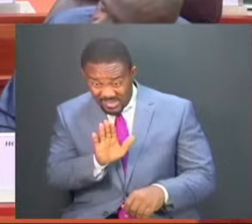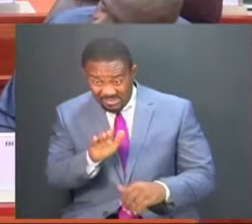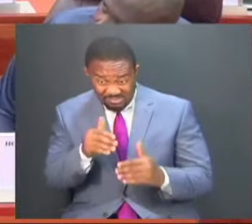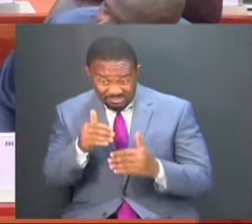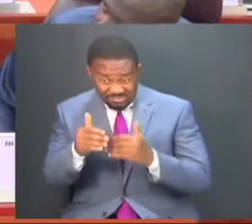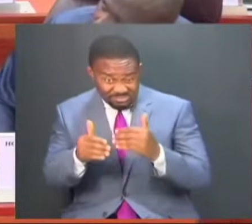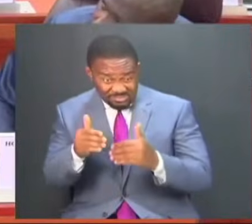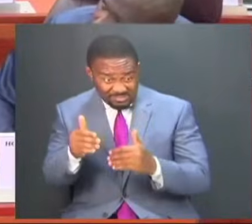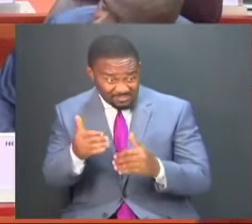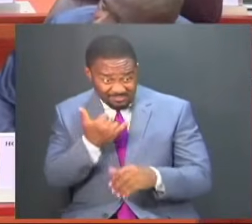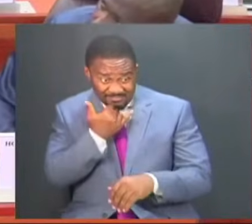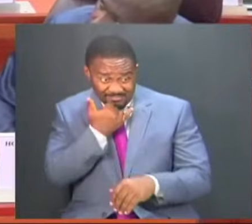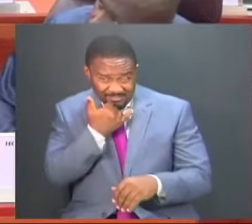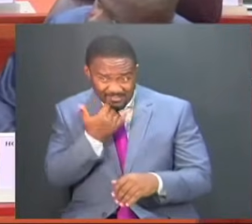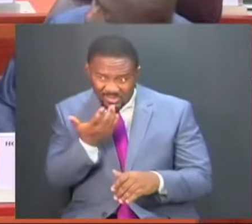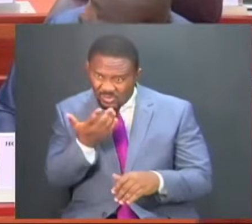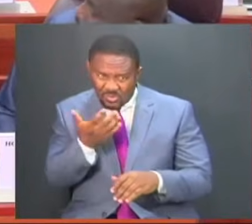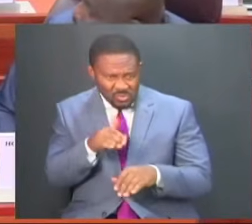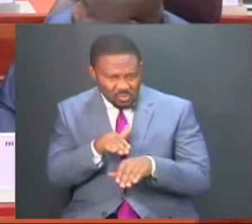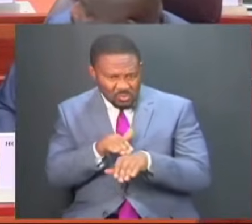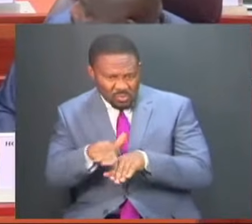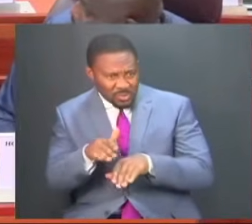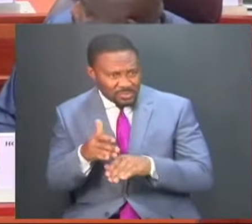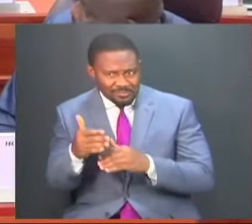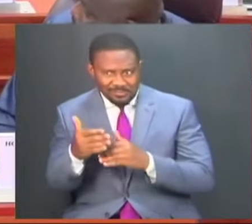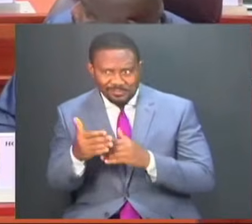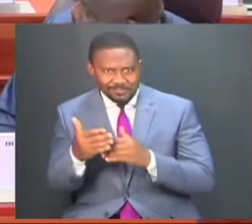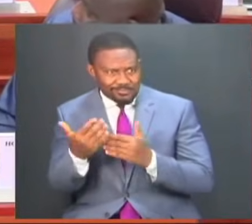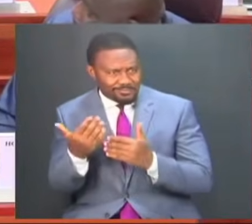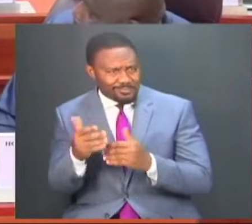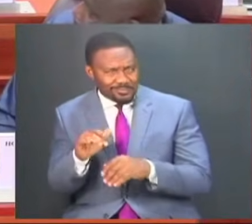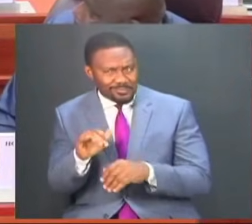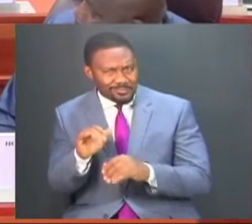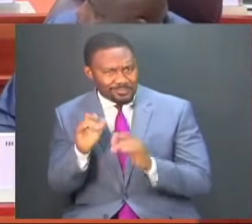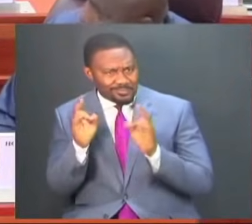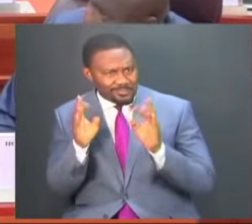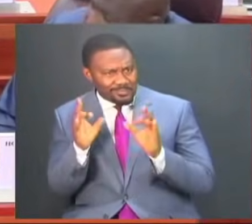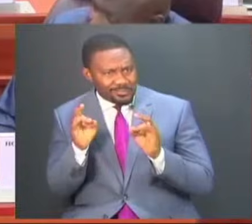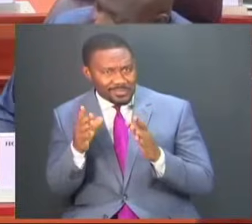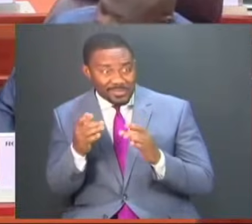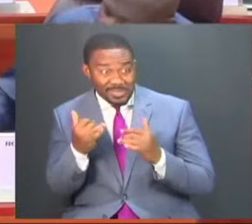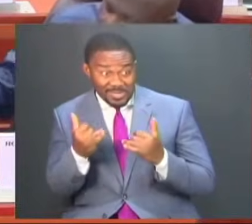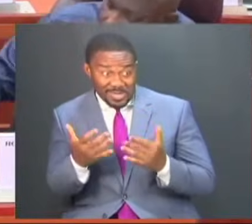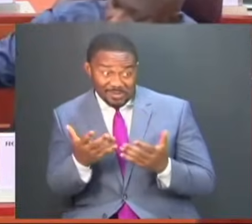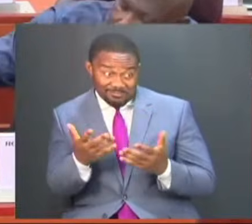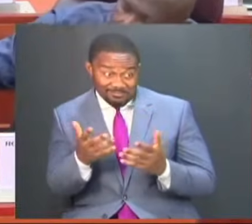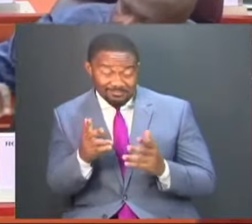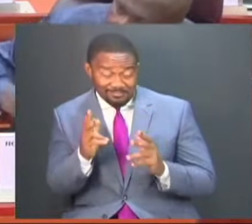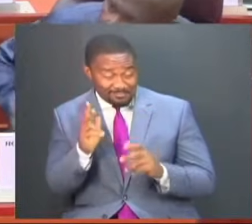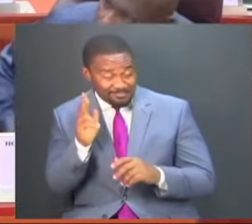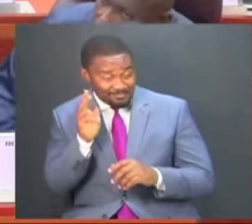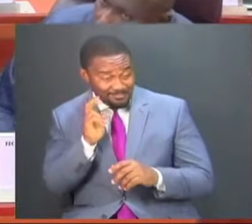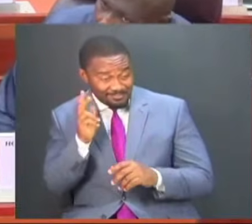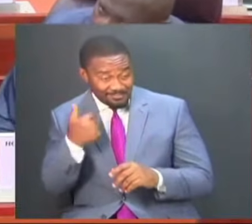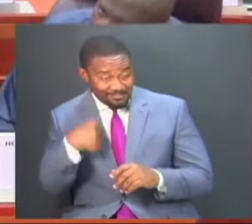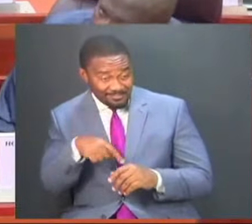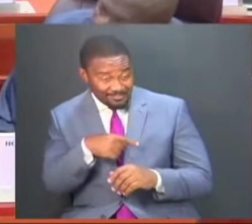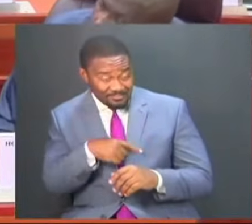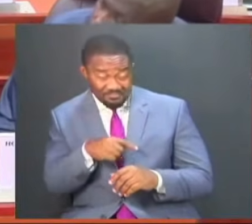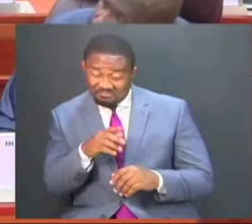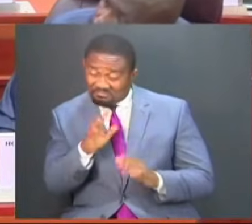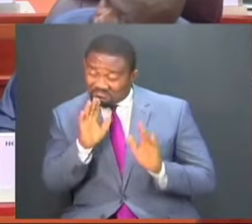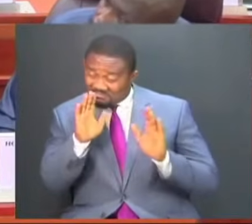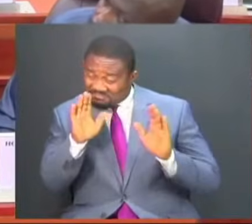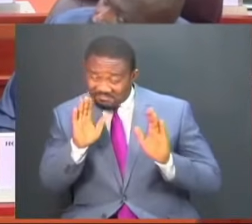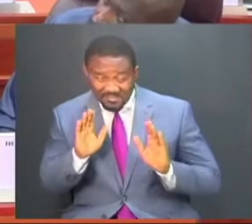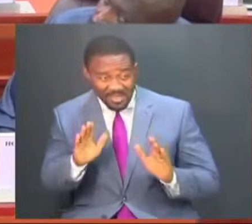blazing was a slippery path, and therefore you needed to change course. Eventually, you are listening to us. Beautiful. That is how we want to proceed